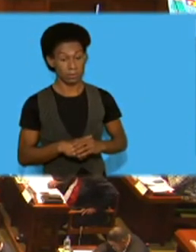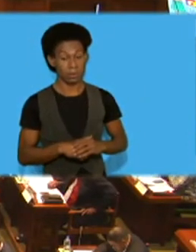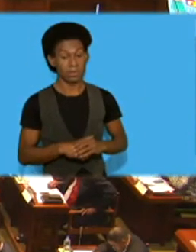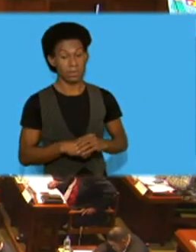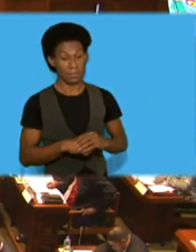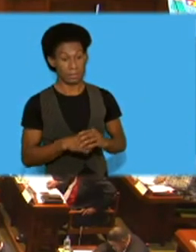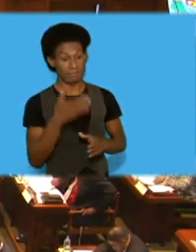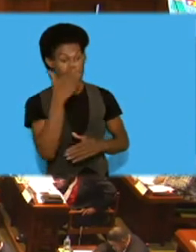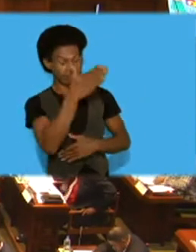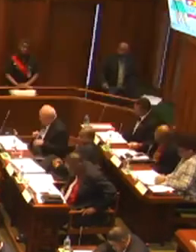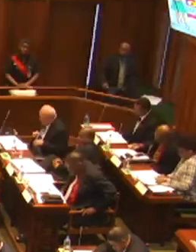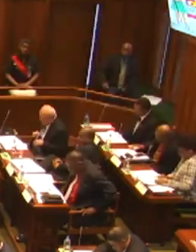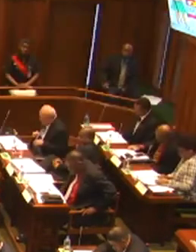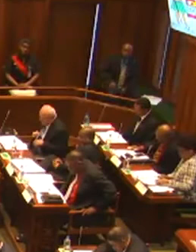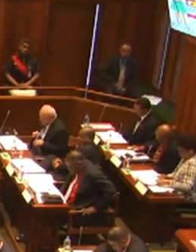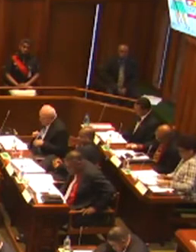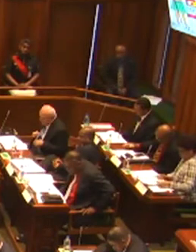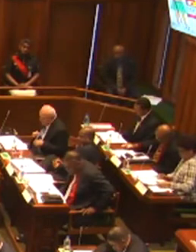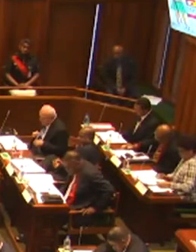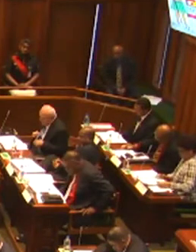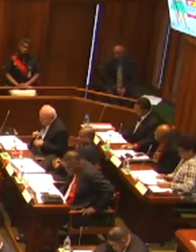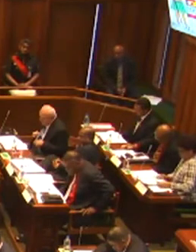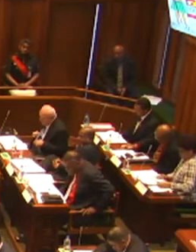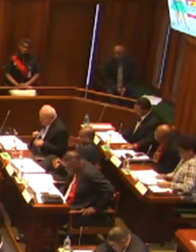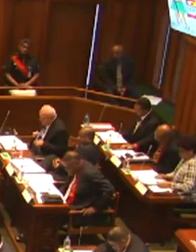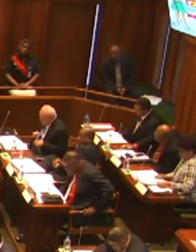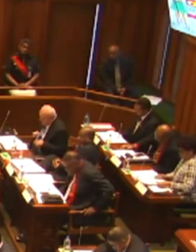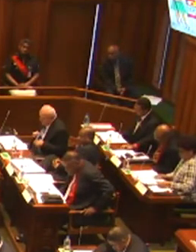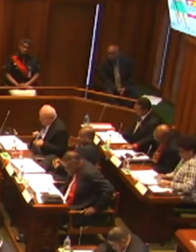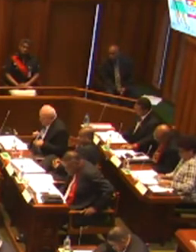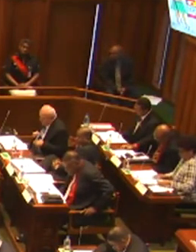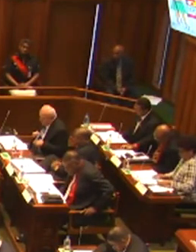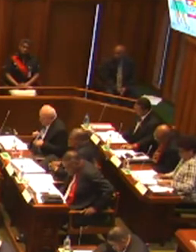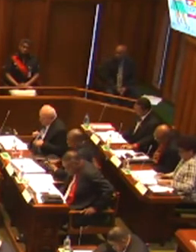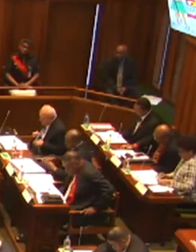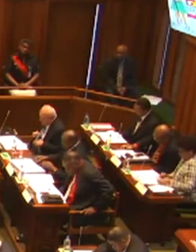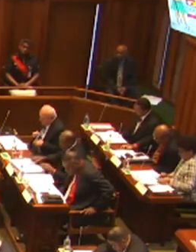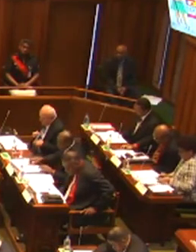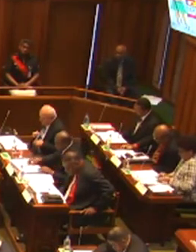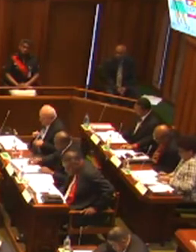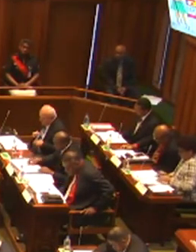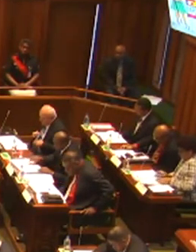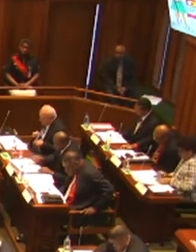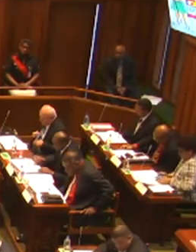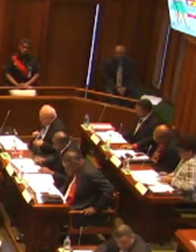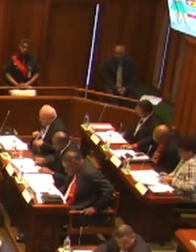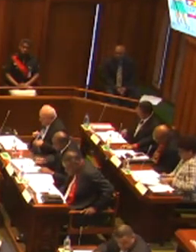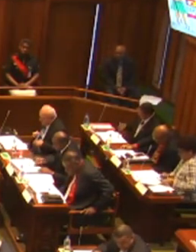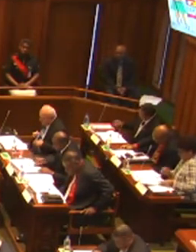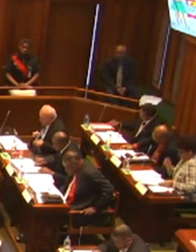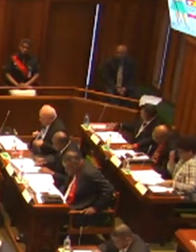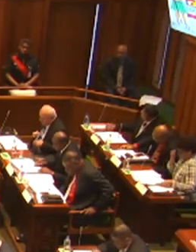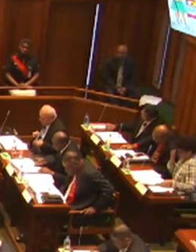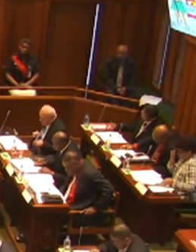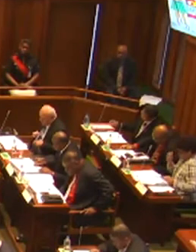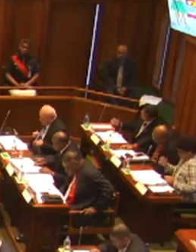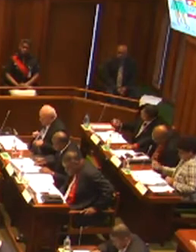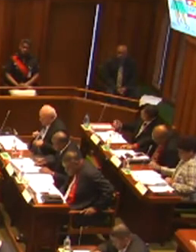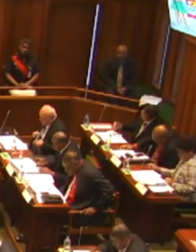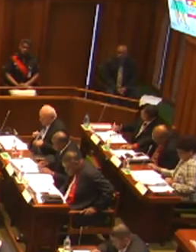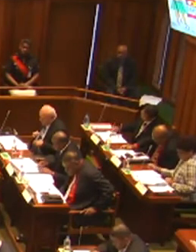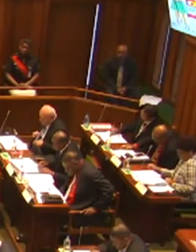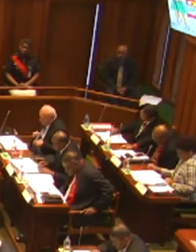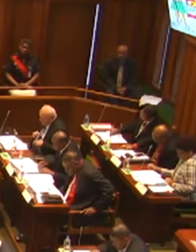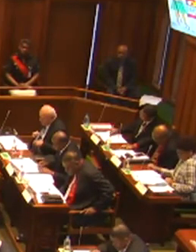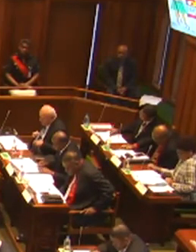and Arts. Braille Eye Slate, which supports learning for visually impaired students, were donated to few special schools in Fiji. Can